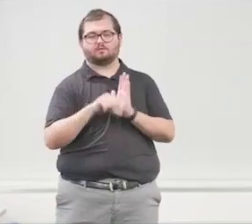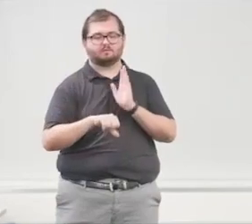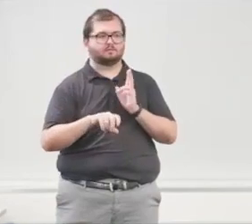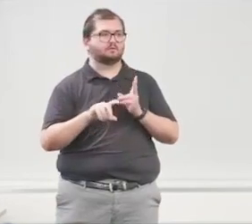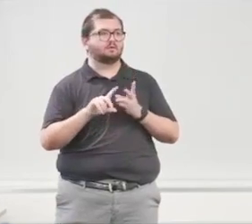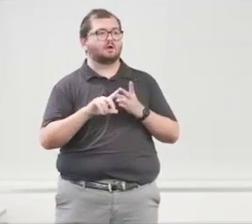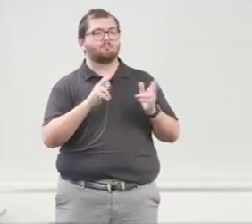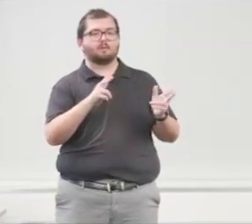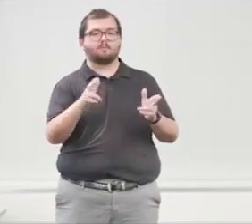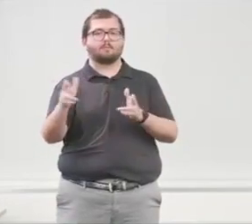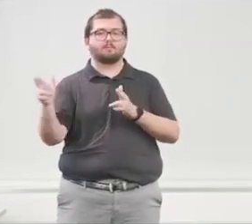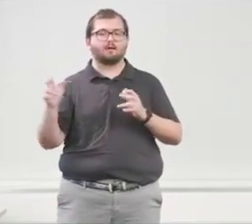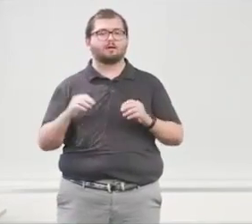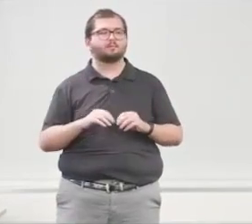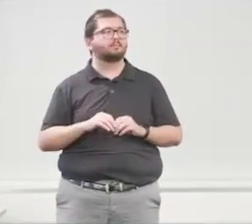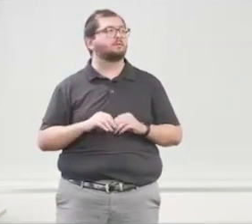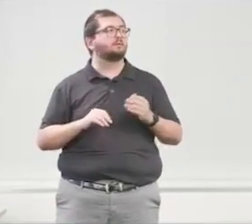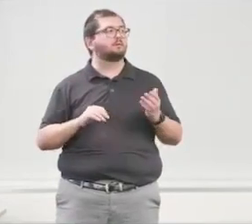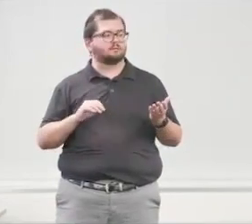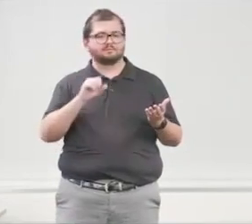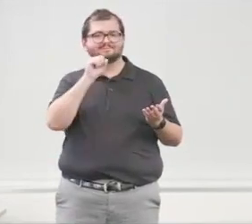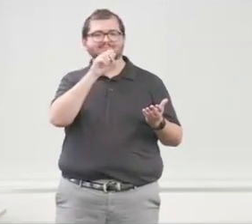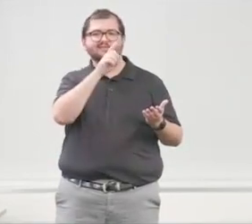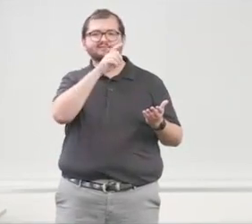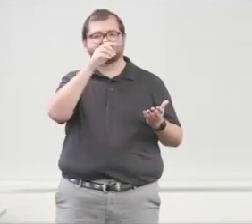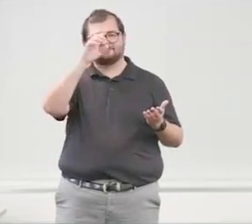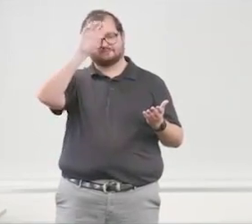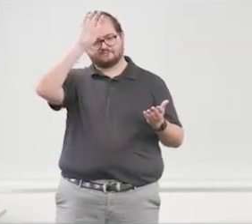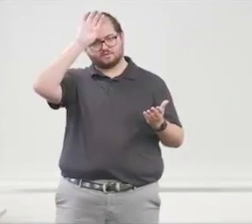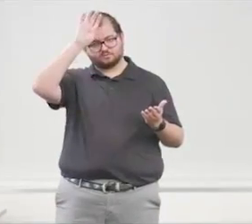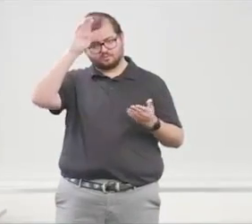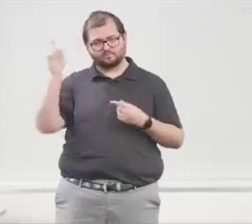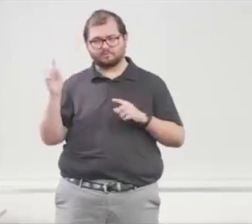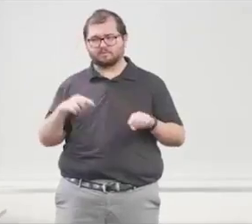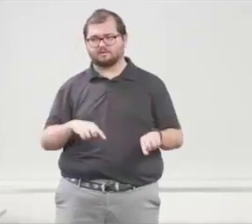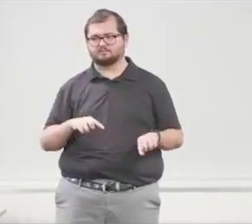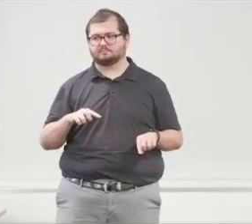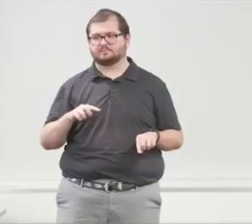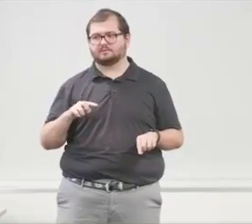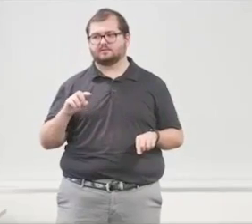occurs. Captain Nick Pajic from the Scottsdale Fire Department is our next presenter. Let's give him a warm welcome.